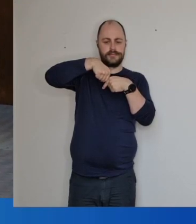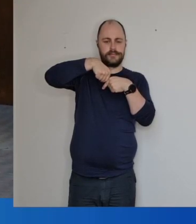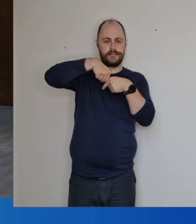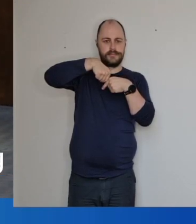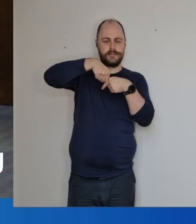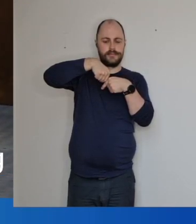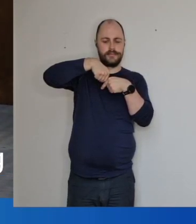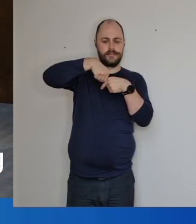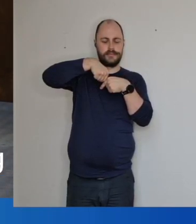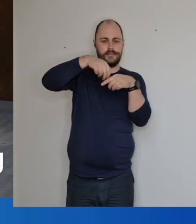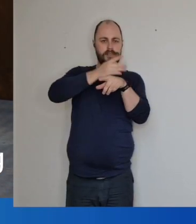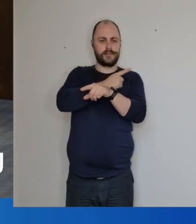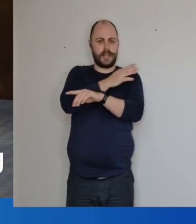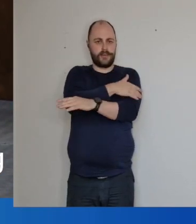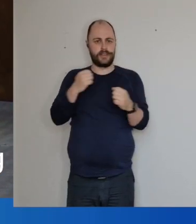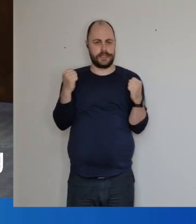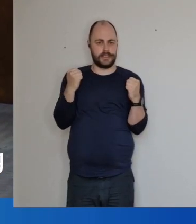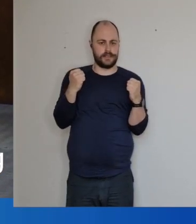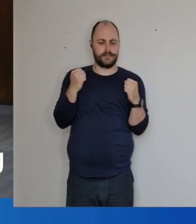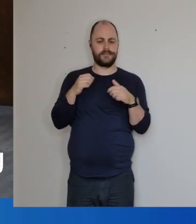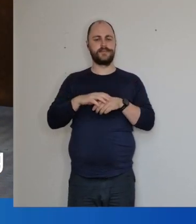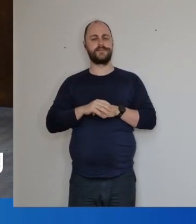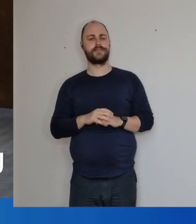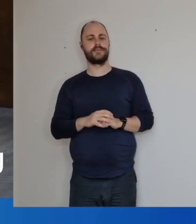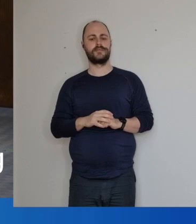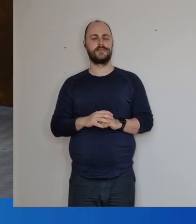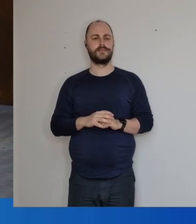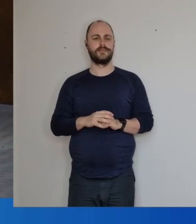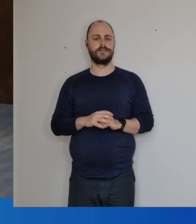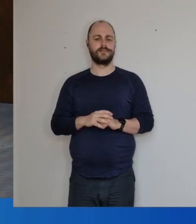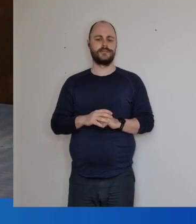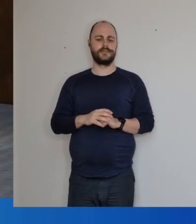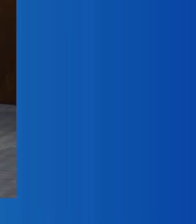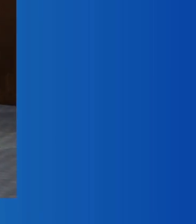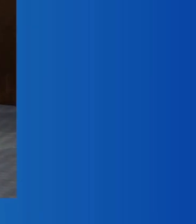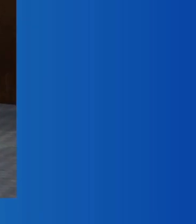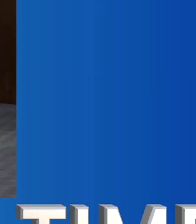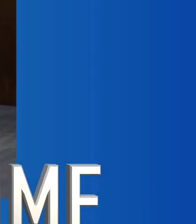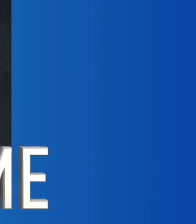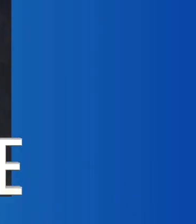high and up to your shoulders while keeping your elbows really tight.